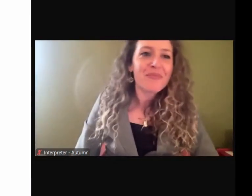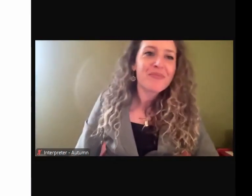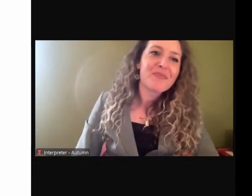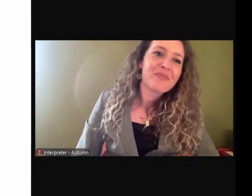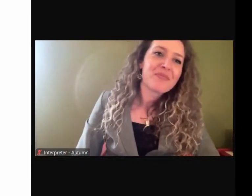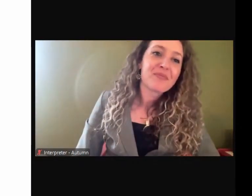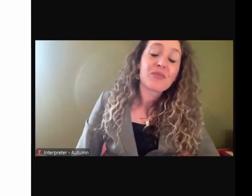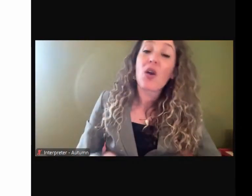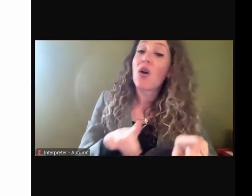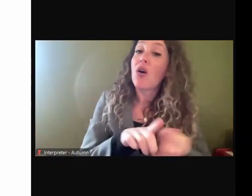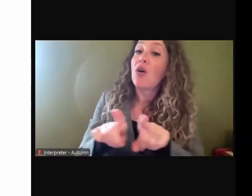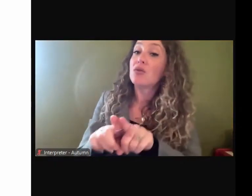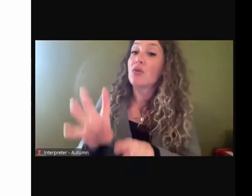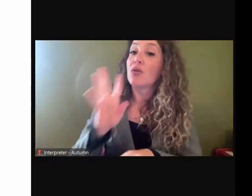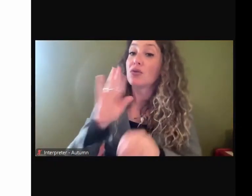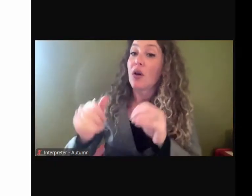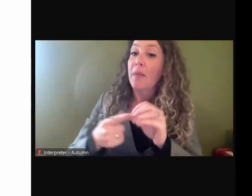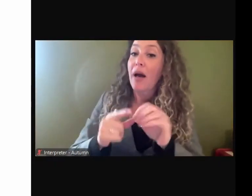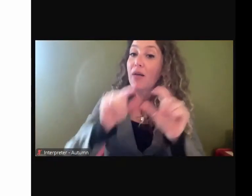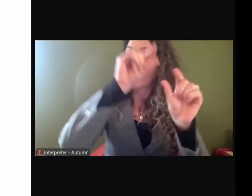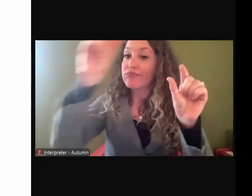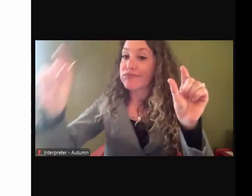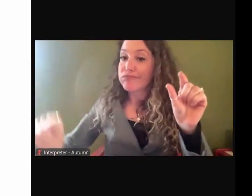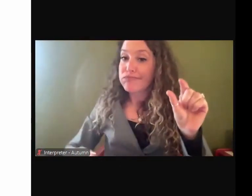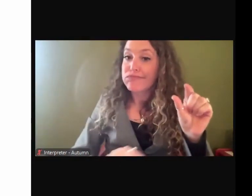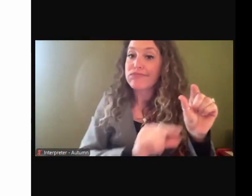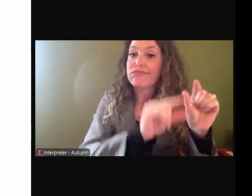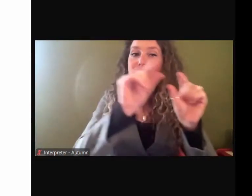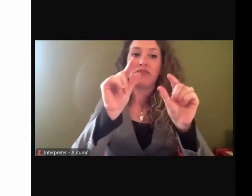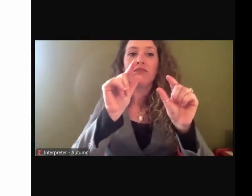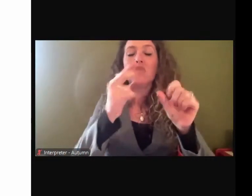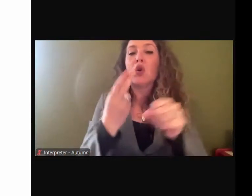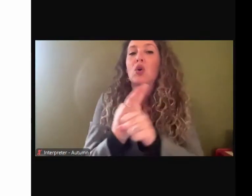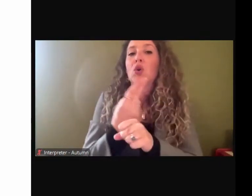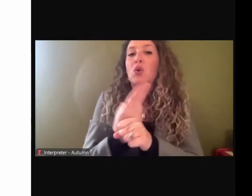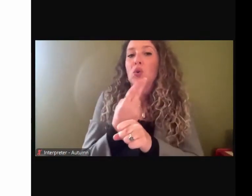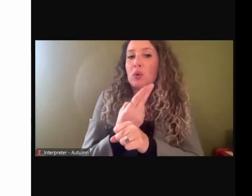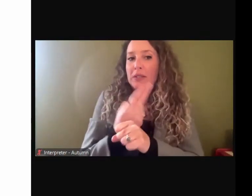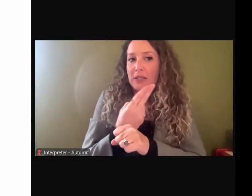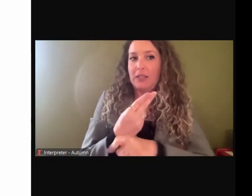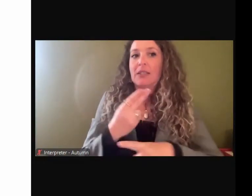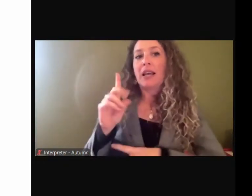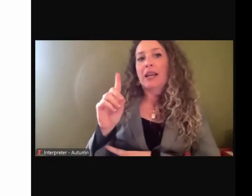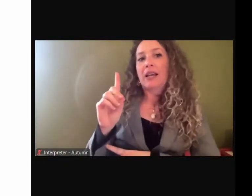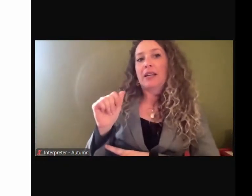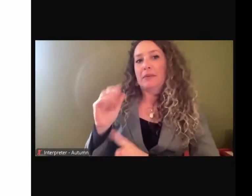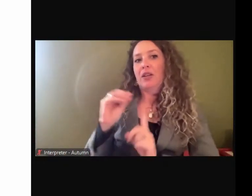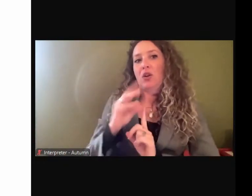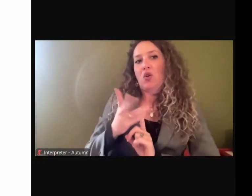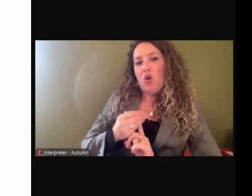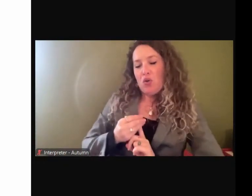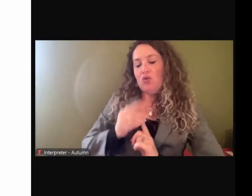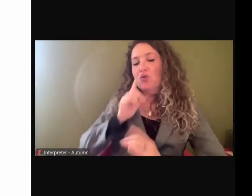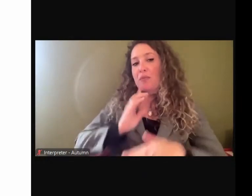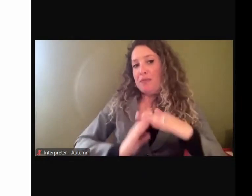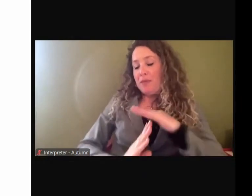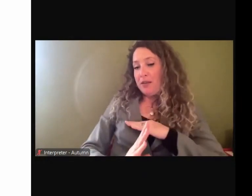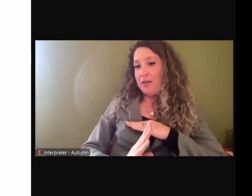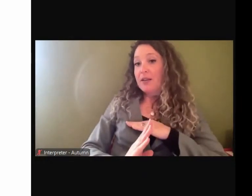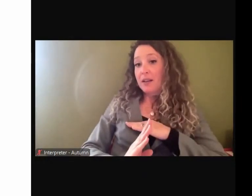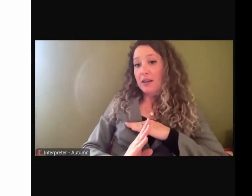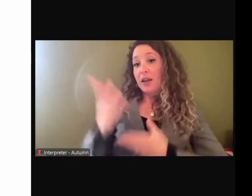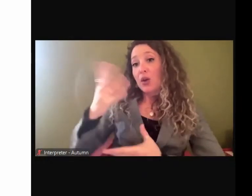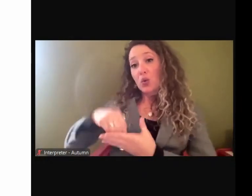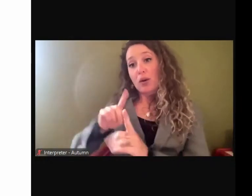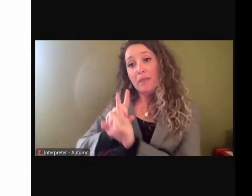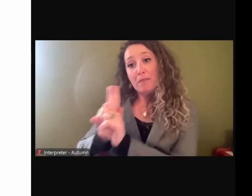We also talk about integrating specific strategies to integrating disability cultural humility into our mentorship. And these are 4